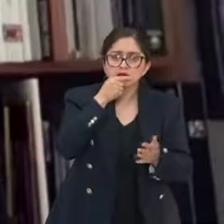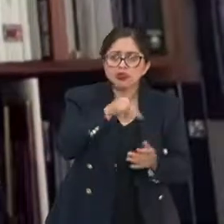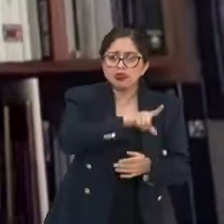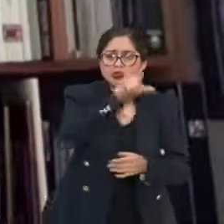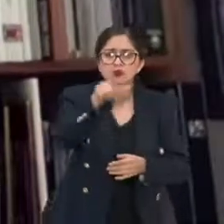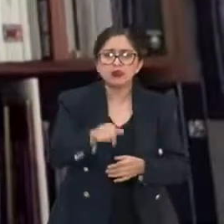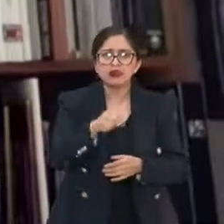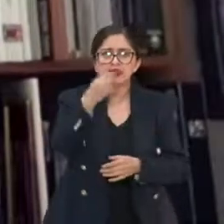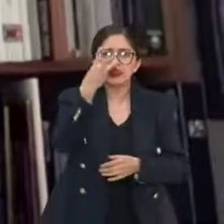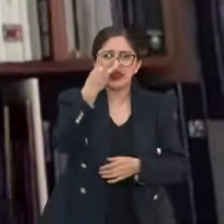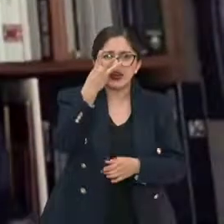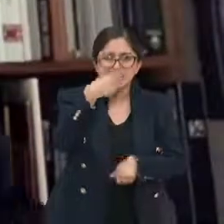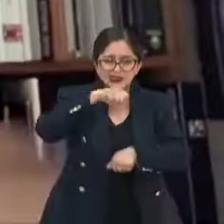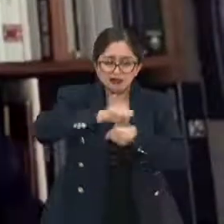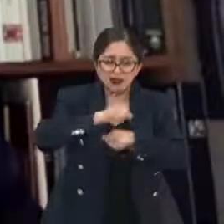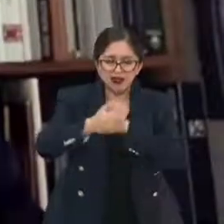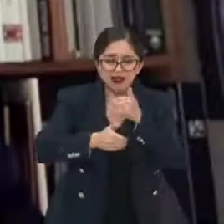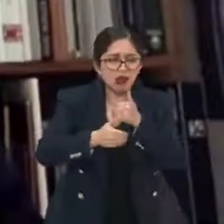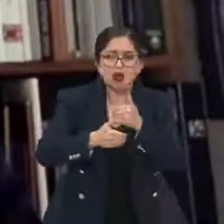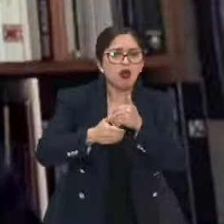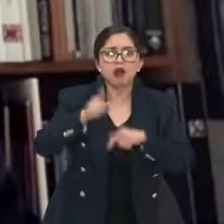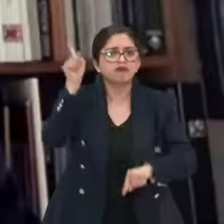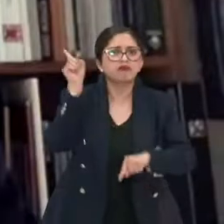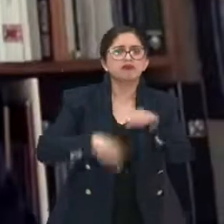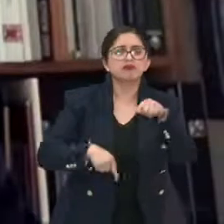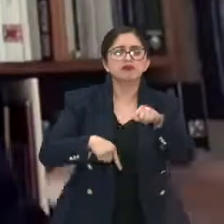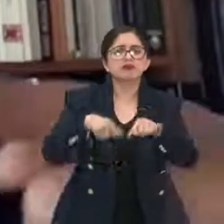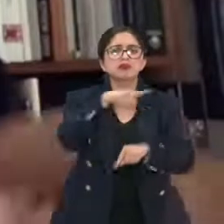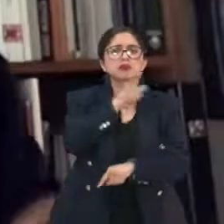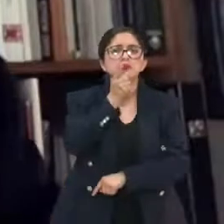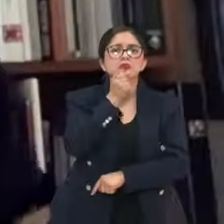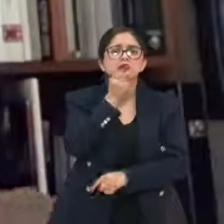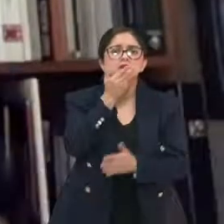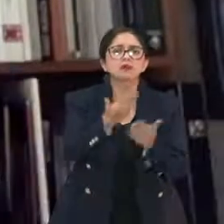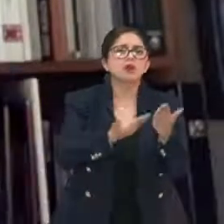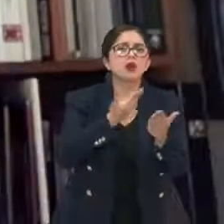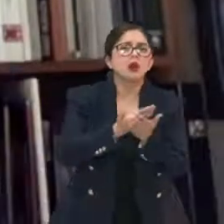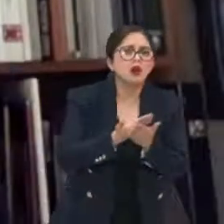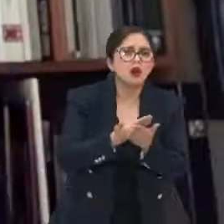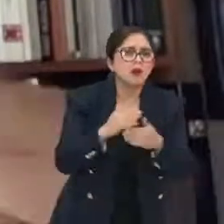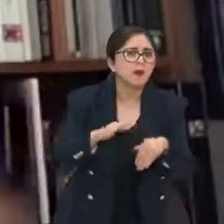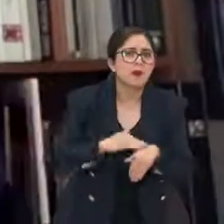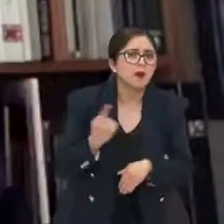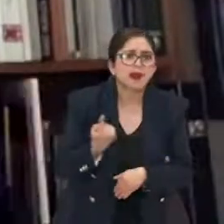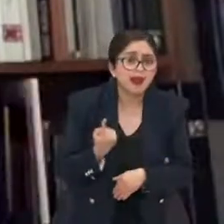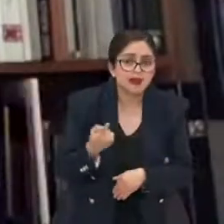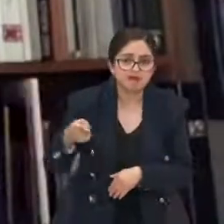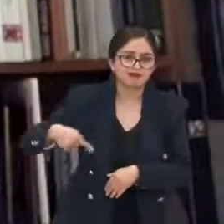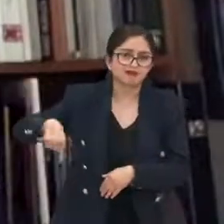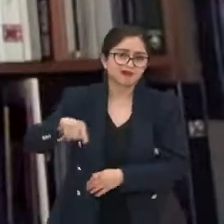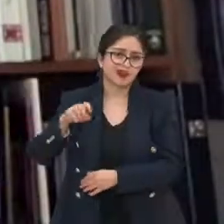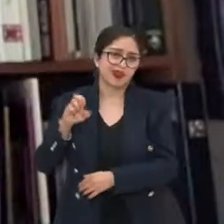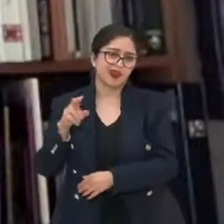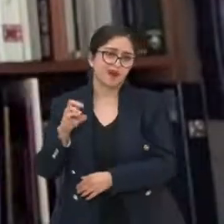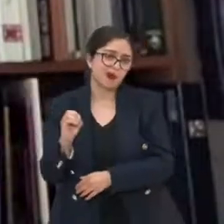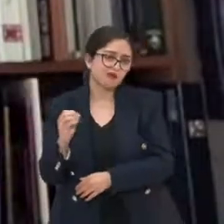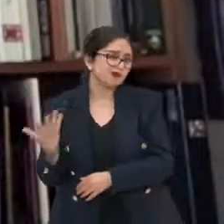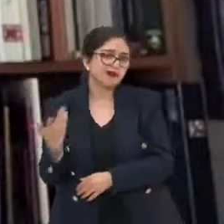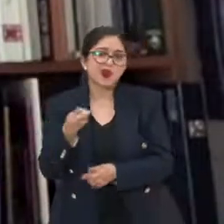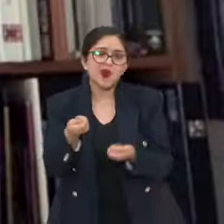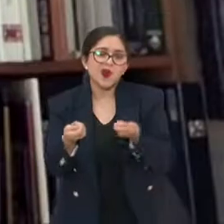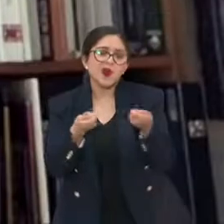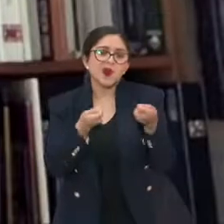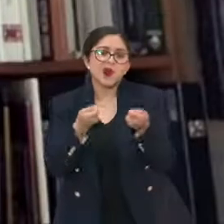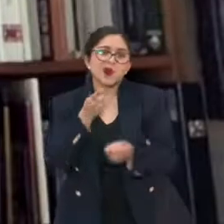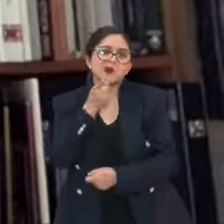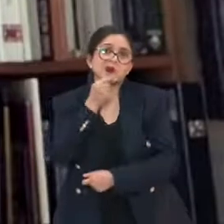Justice is telling you that they are going to make a reform, and 3 weeks from that he goes